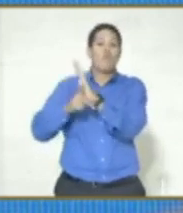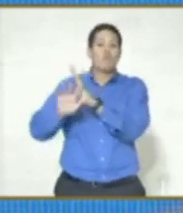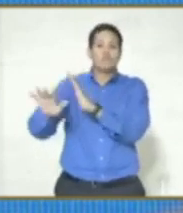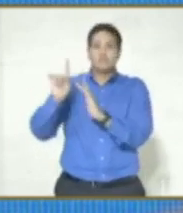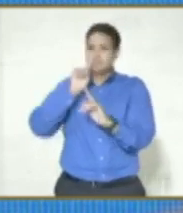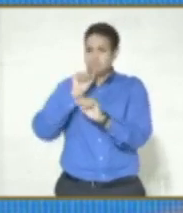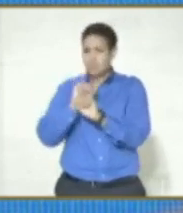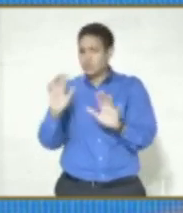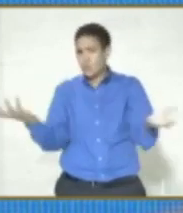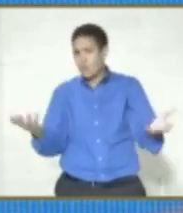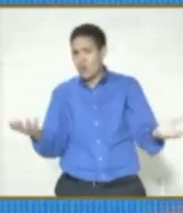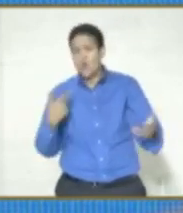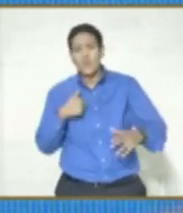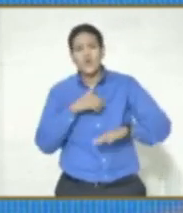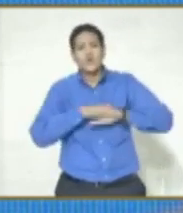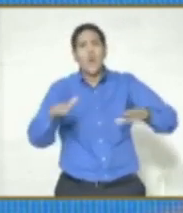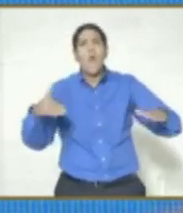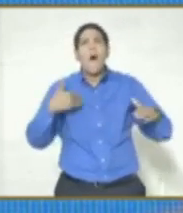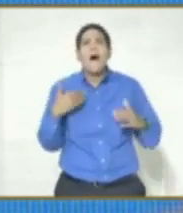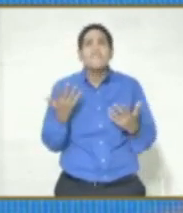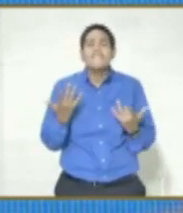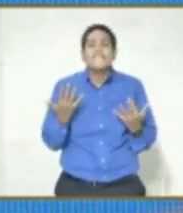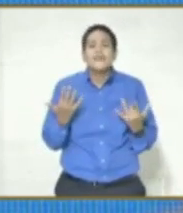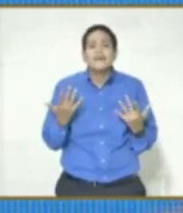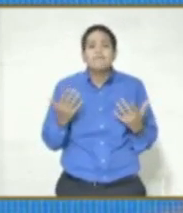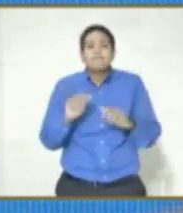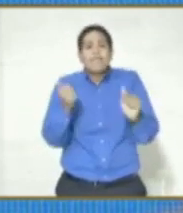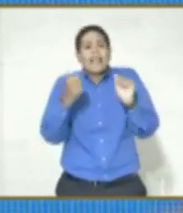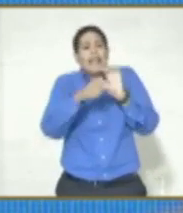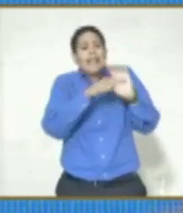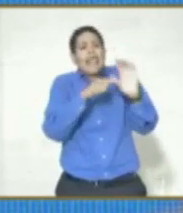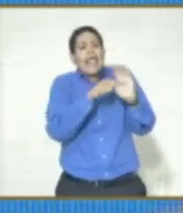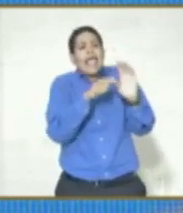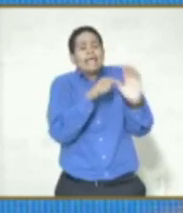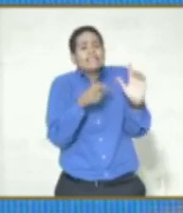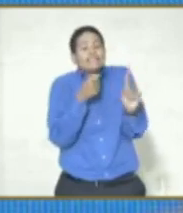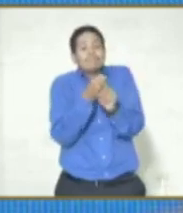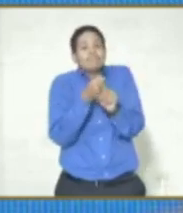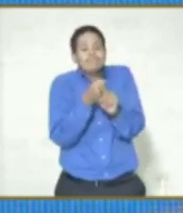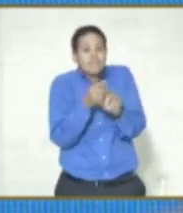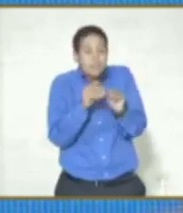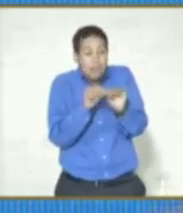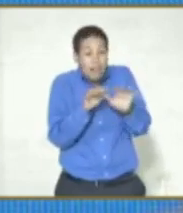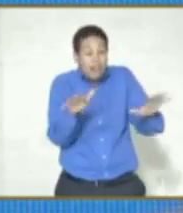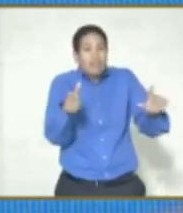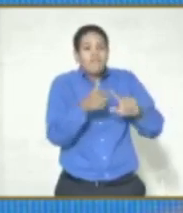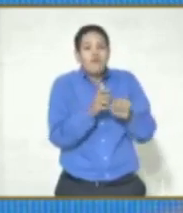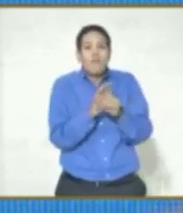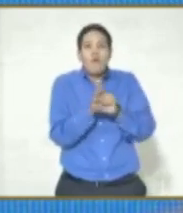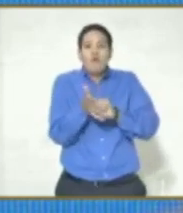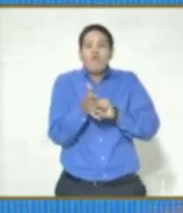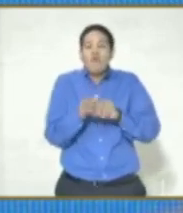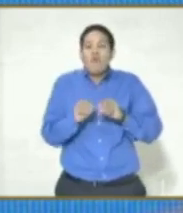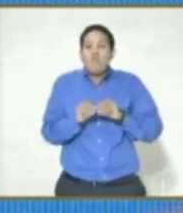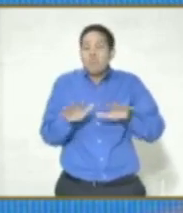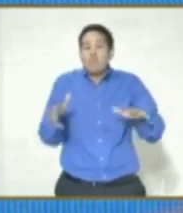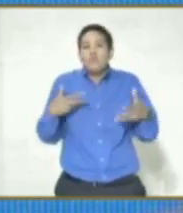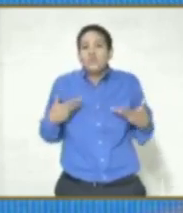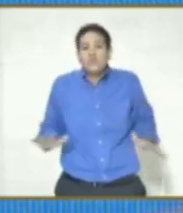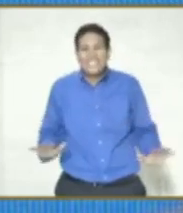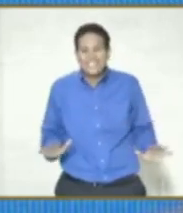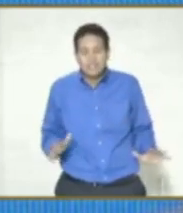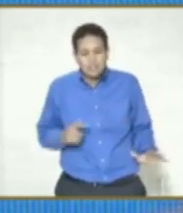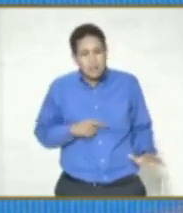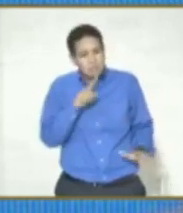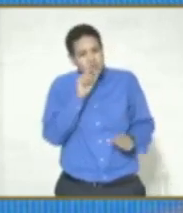ensure that we don't have any sort of negative outcomes from these COVID outbreaks. So I'm sure as we go